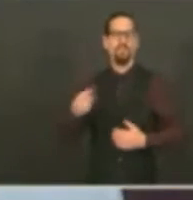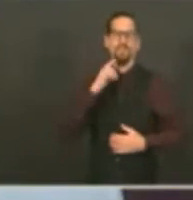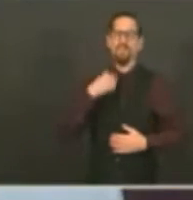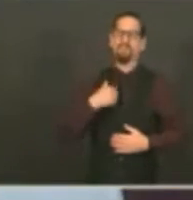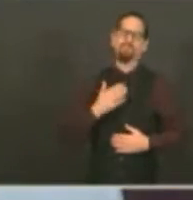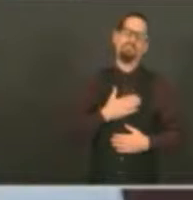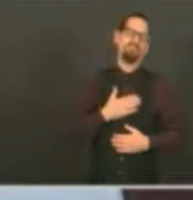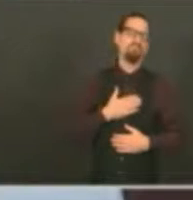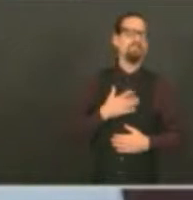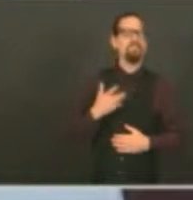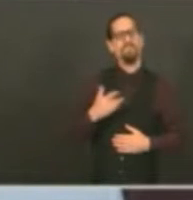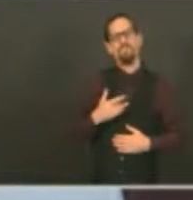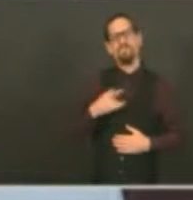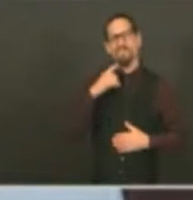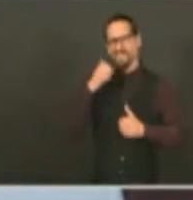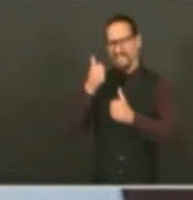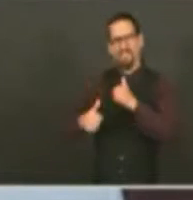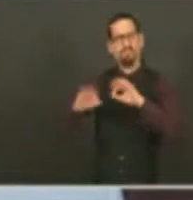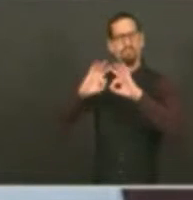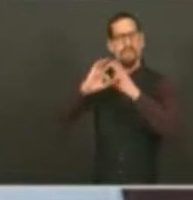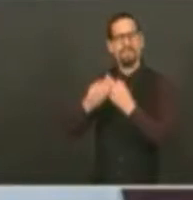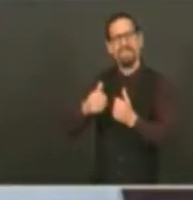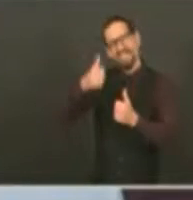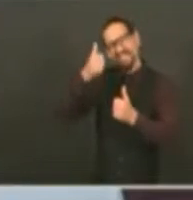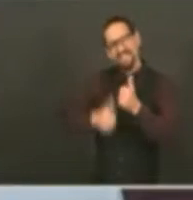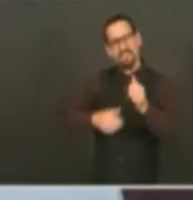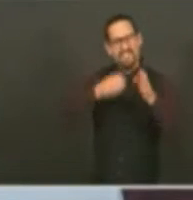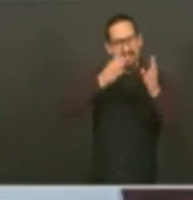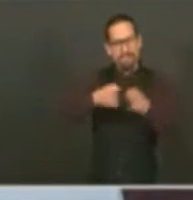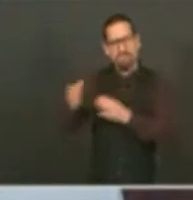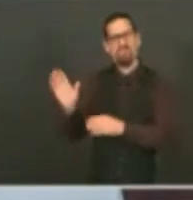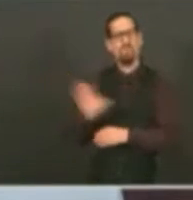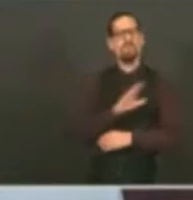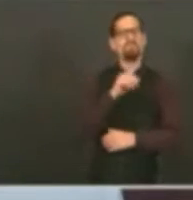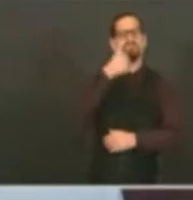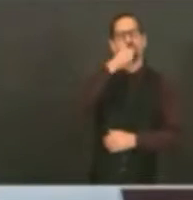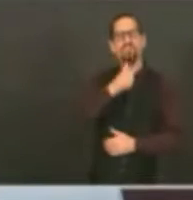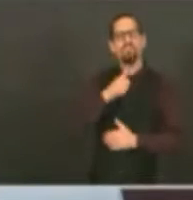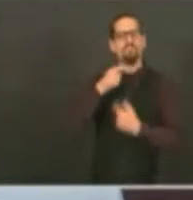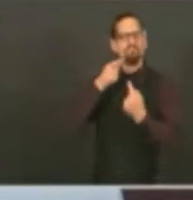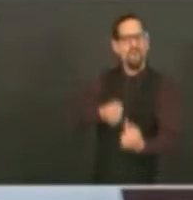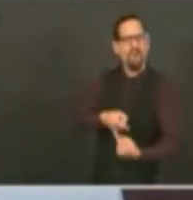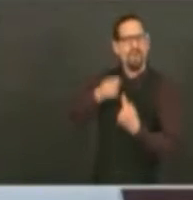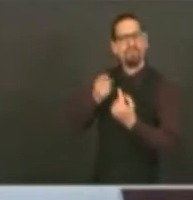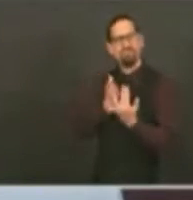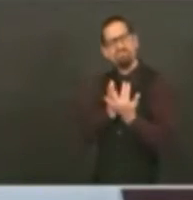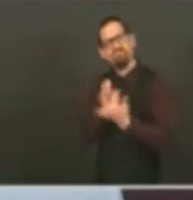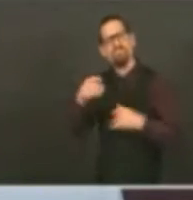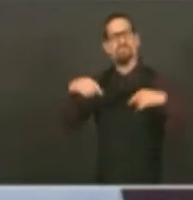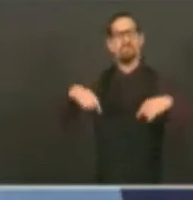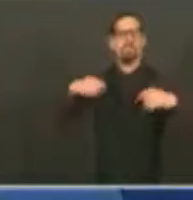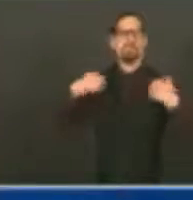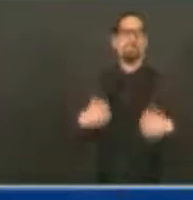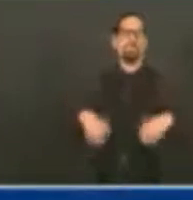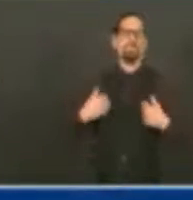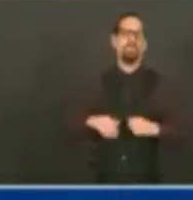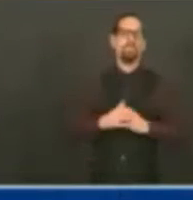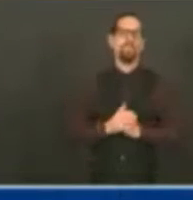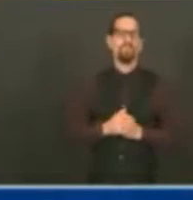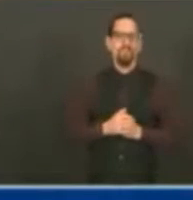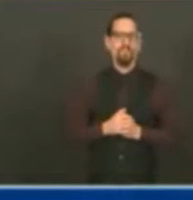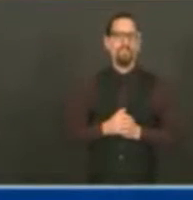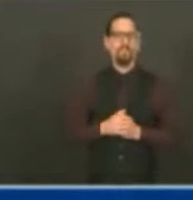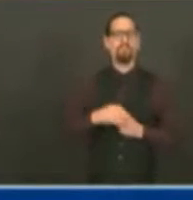get through this pandemic. In the weekly data, you'll once again see 3 red arrows, not what we